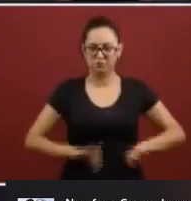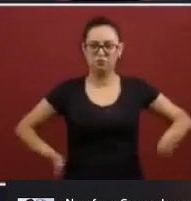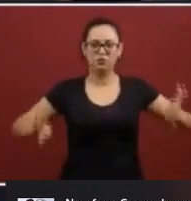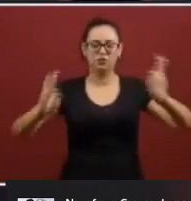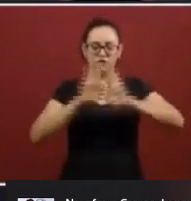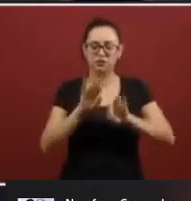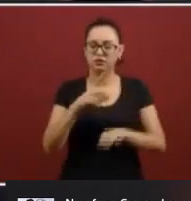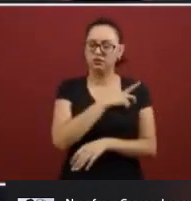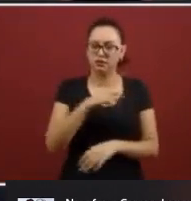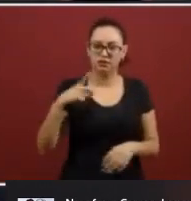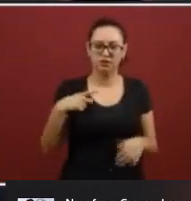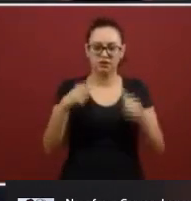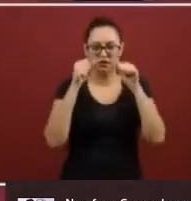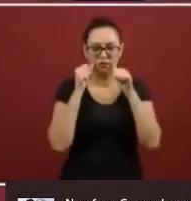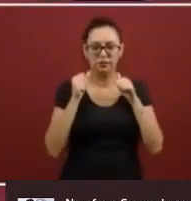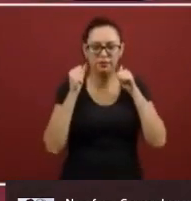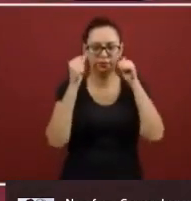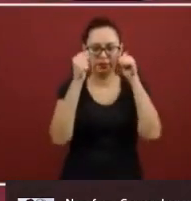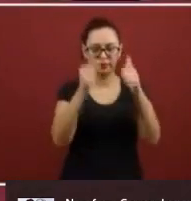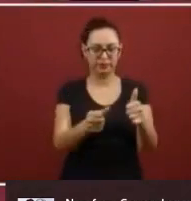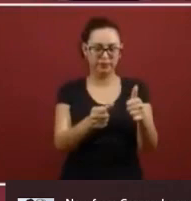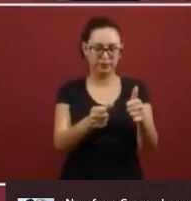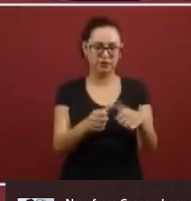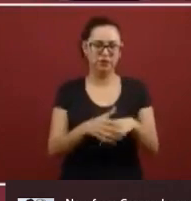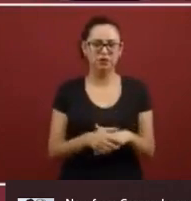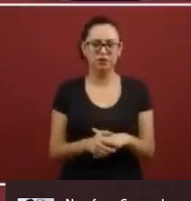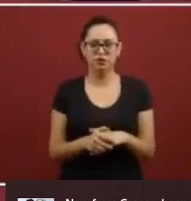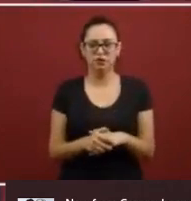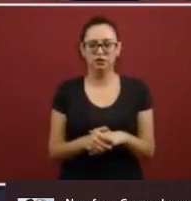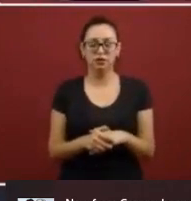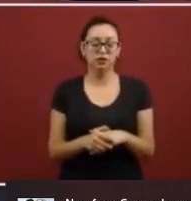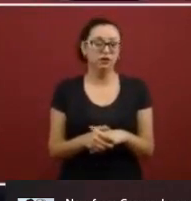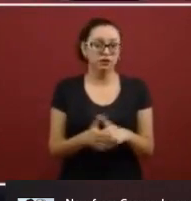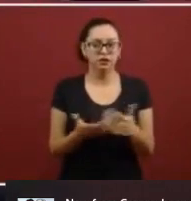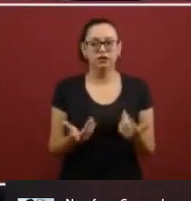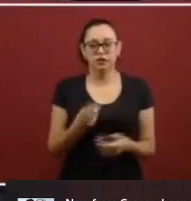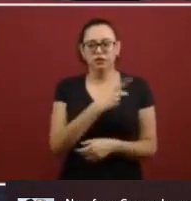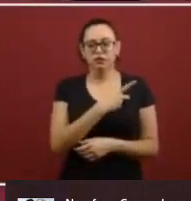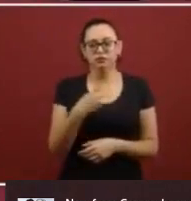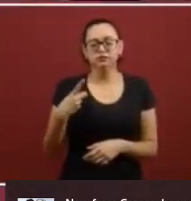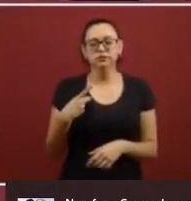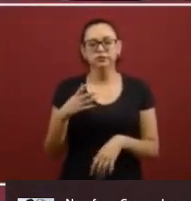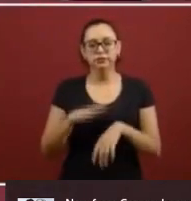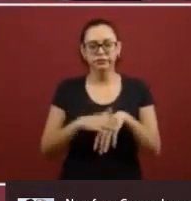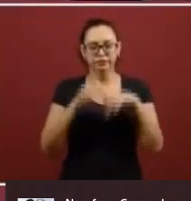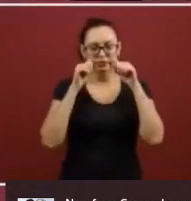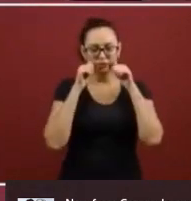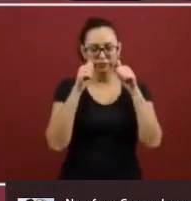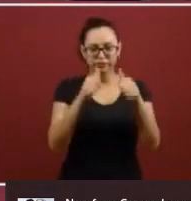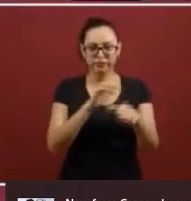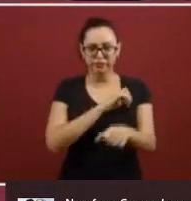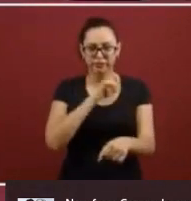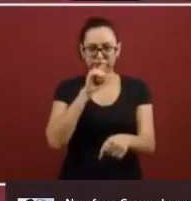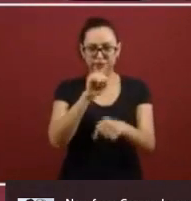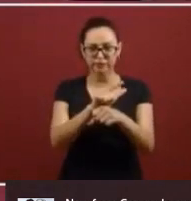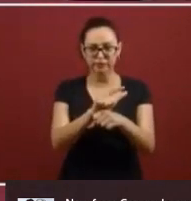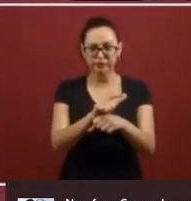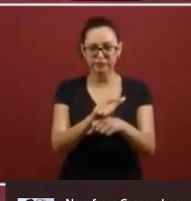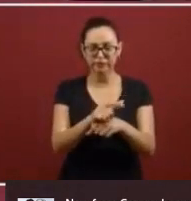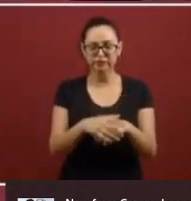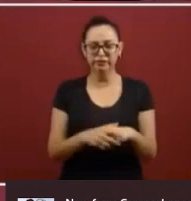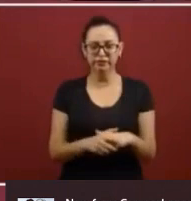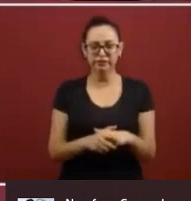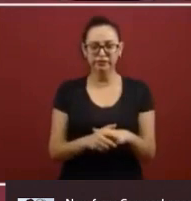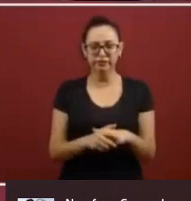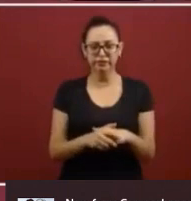que projectiles tienen que ser that have to be atendidos attended de manera to especial, in a special que no way, les debe